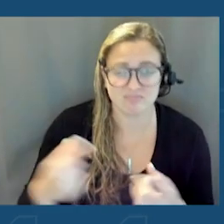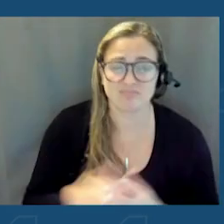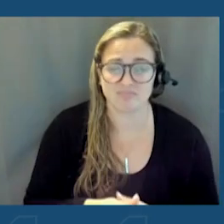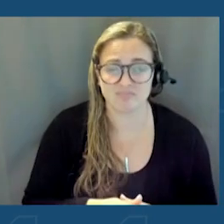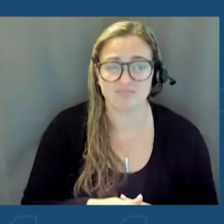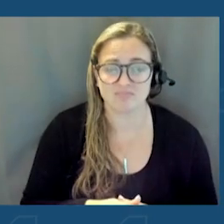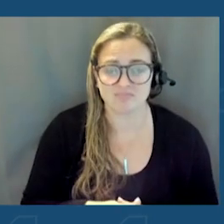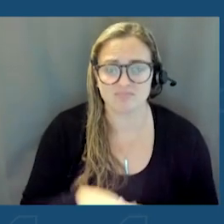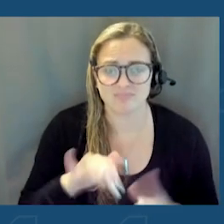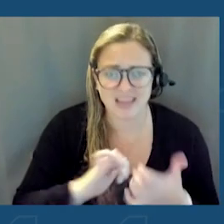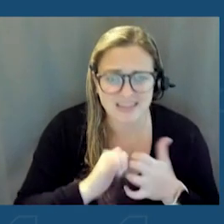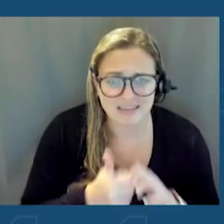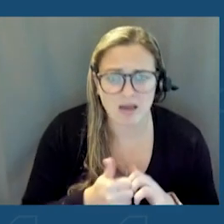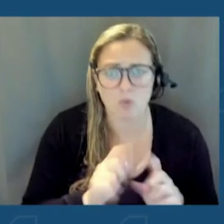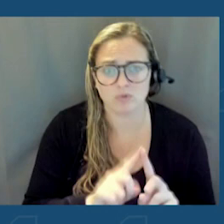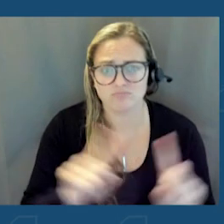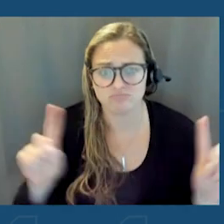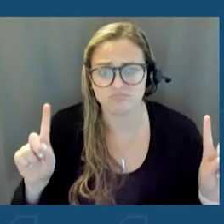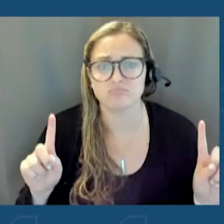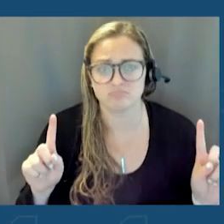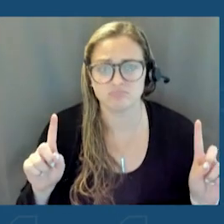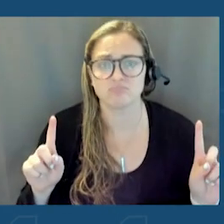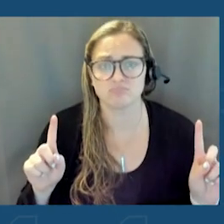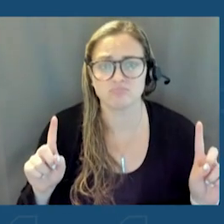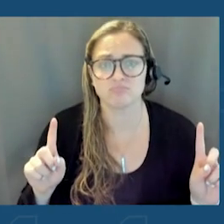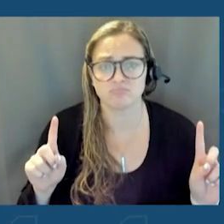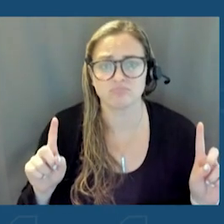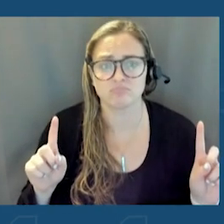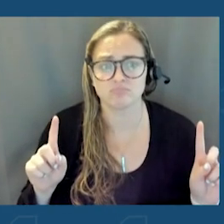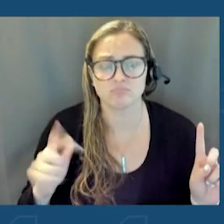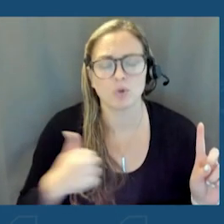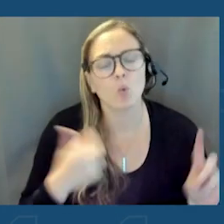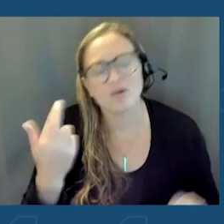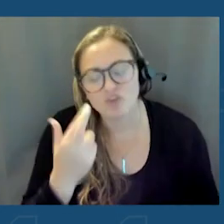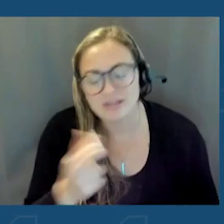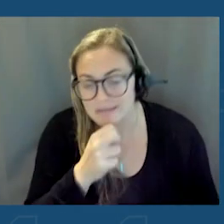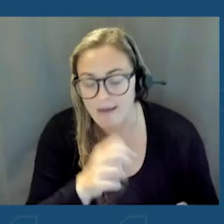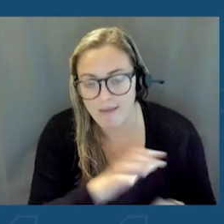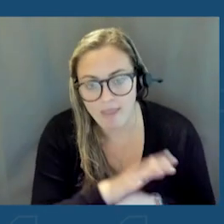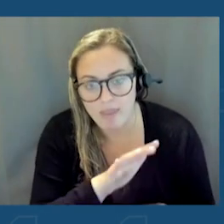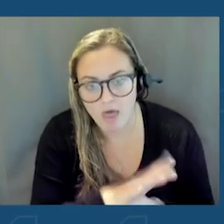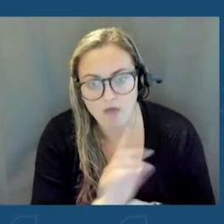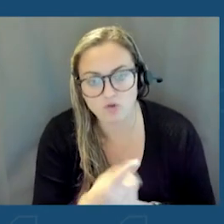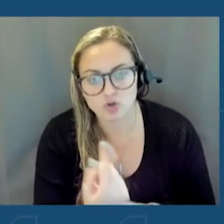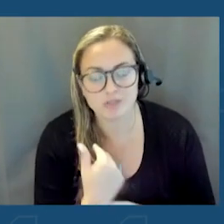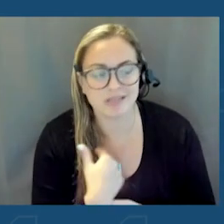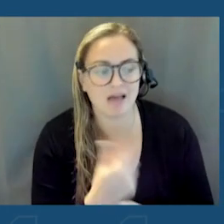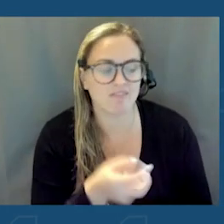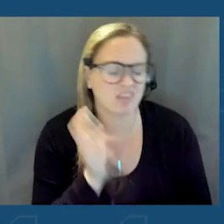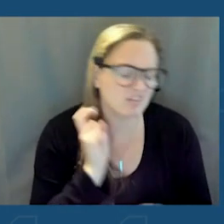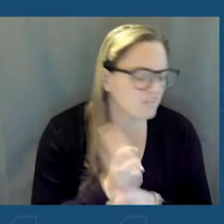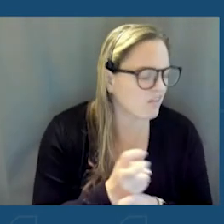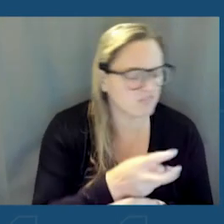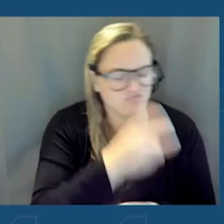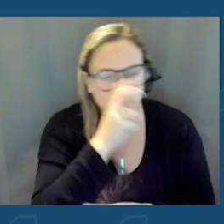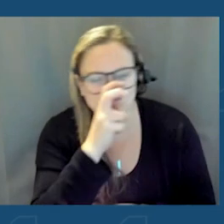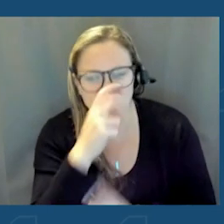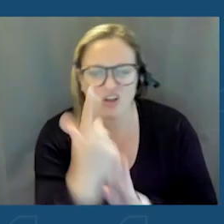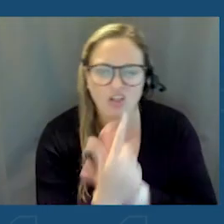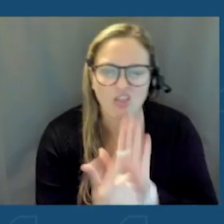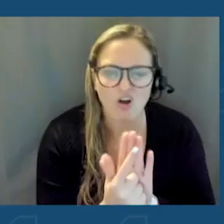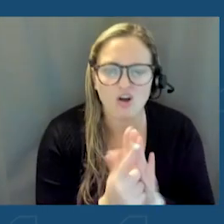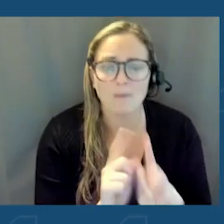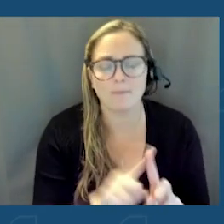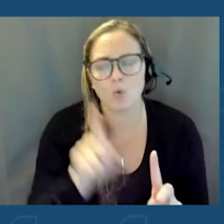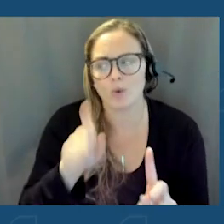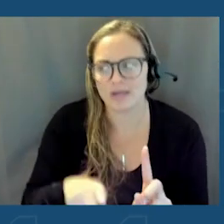how we're making a difference. And it's also, we realize it's not enough to just have the toughest laws in the books. We also have to double